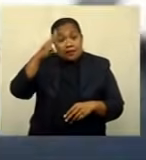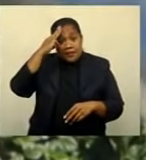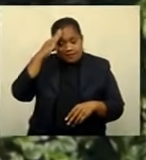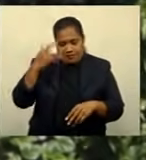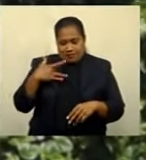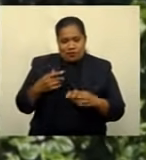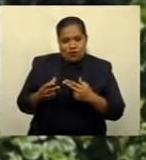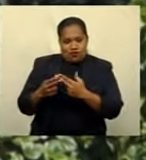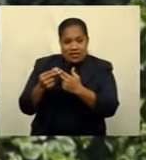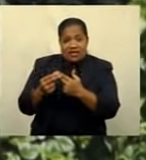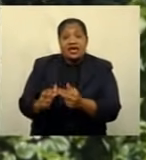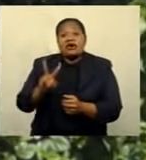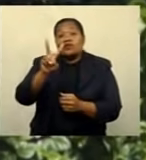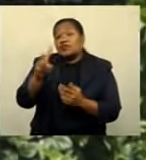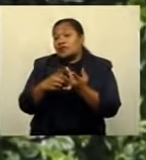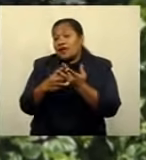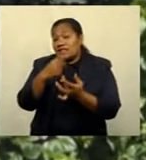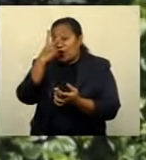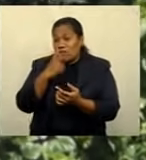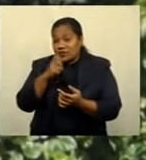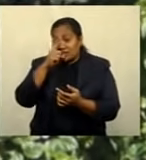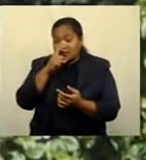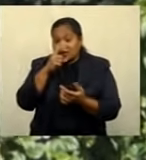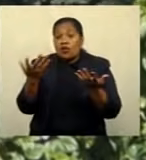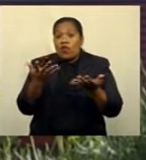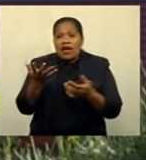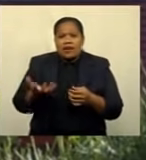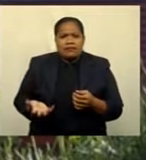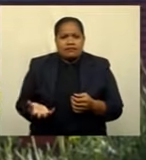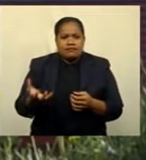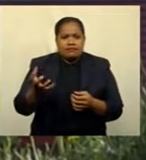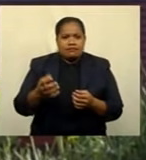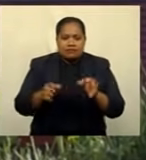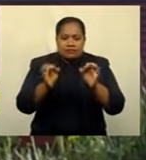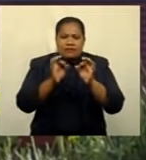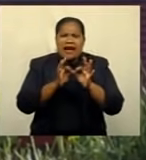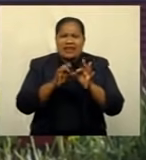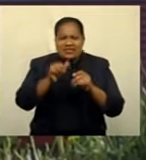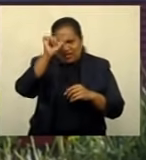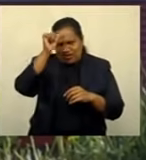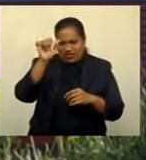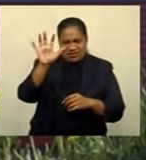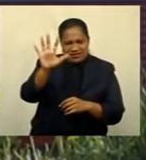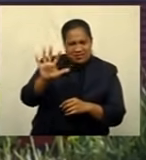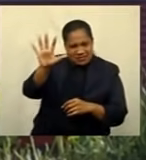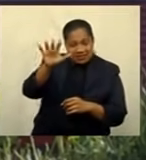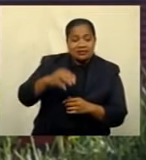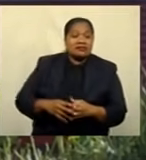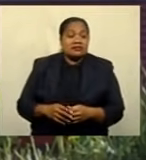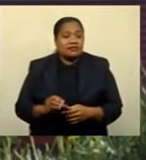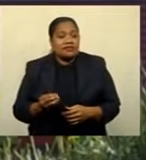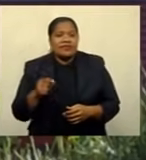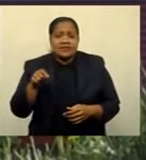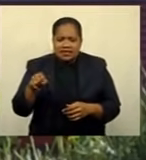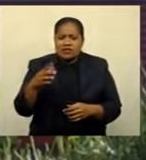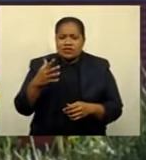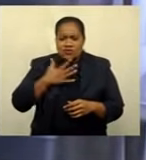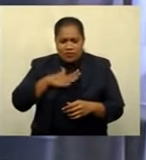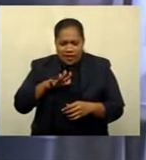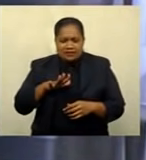while two of his older sisters are in Bangladesh. Plans are still in the pipeline for another restaurant, but